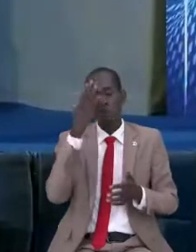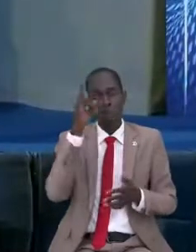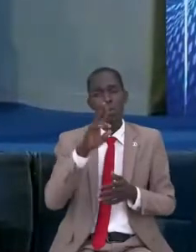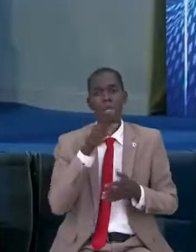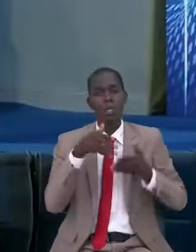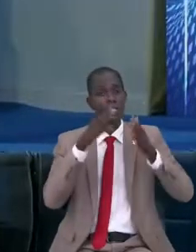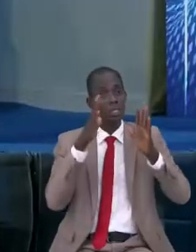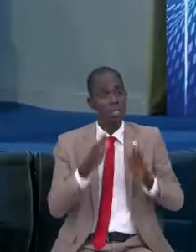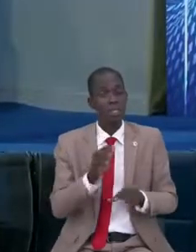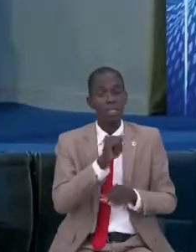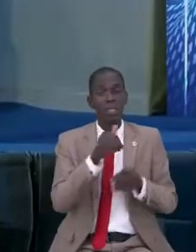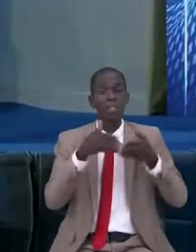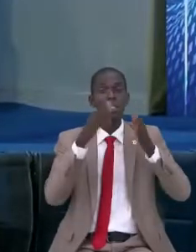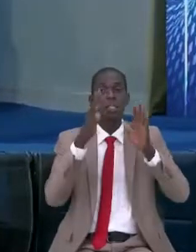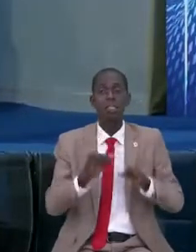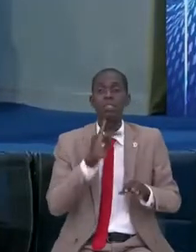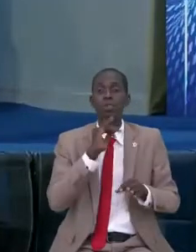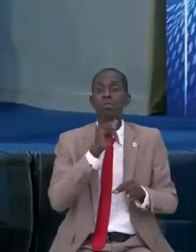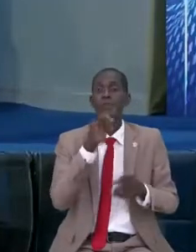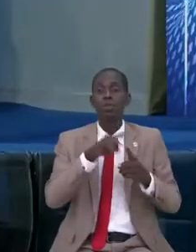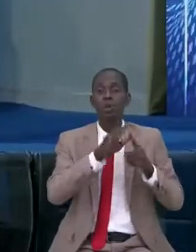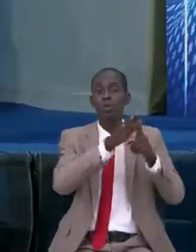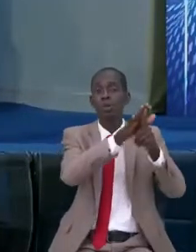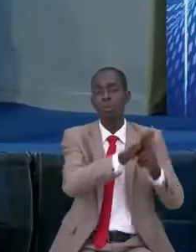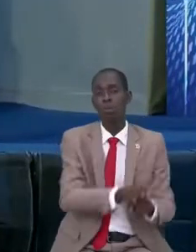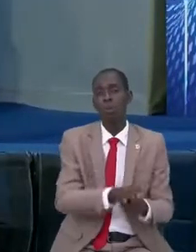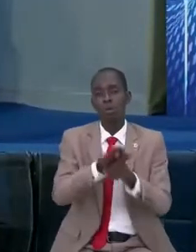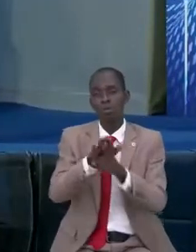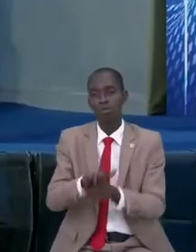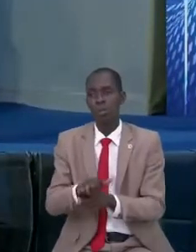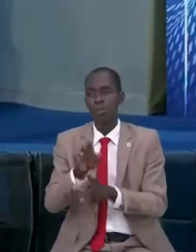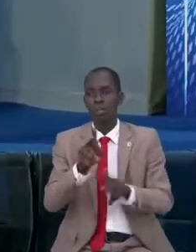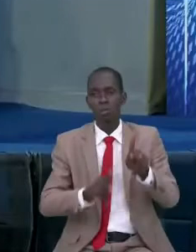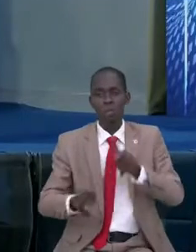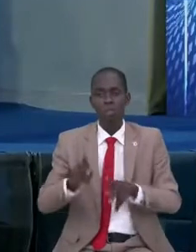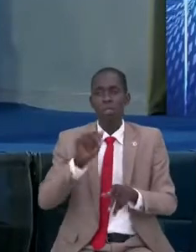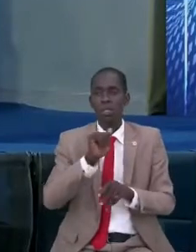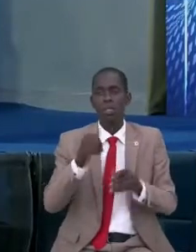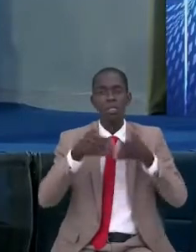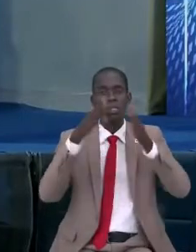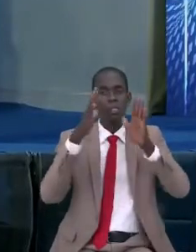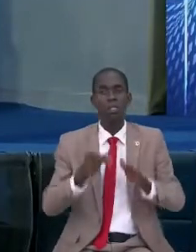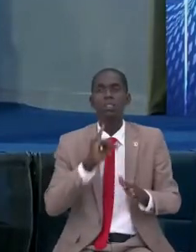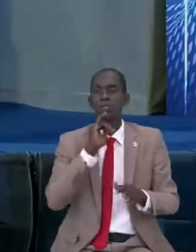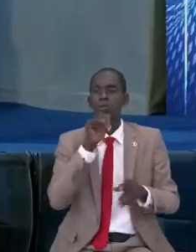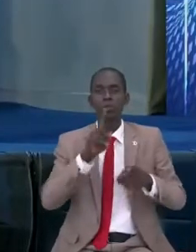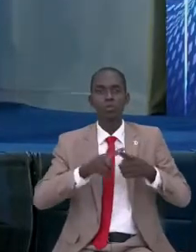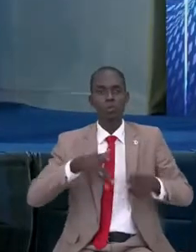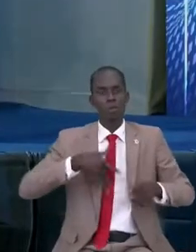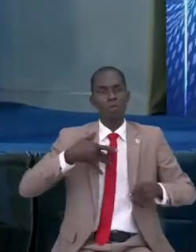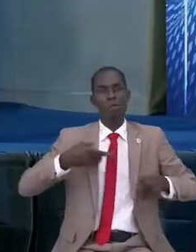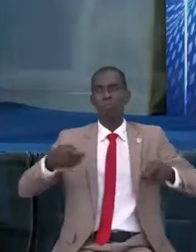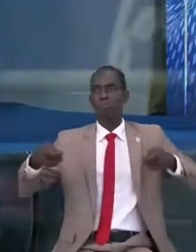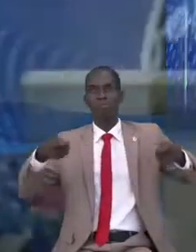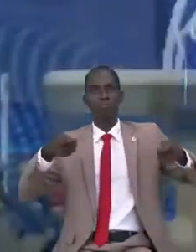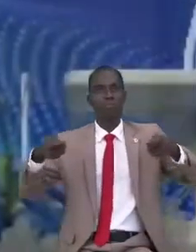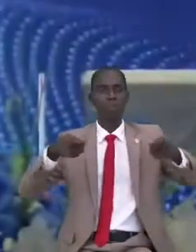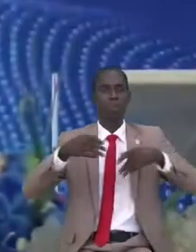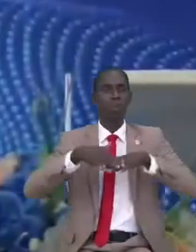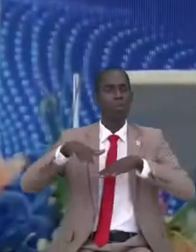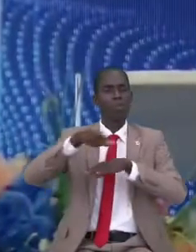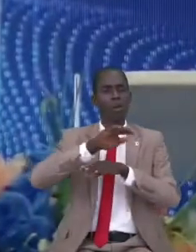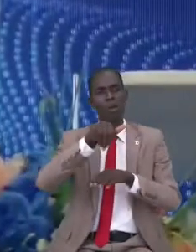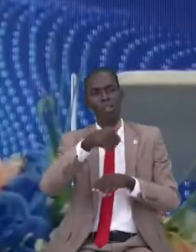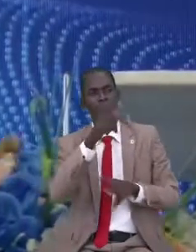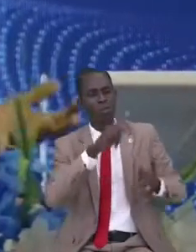is not to oppress the people. A leader is not to have dominion over their faith. A